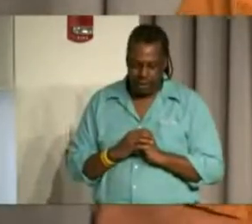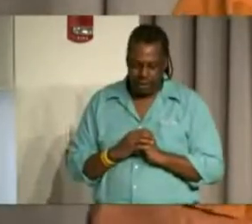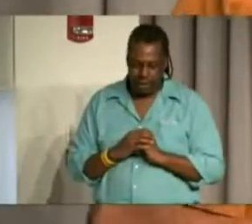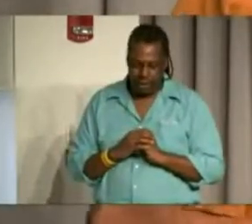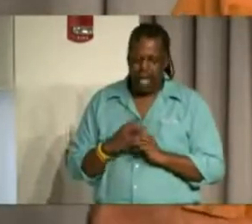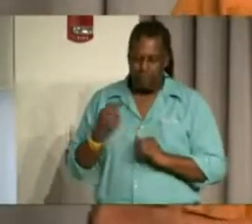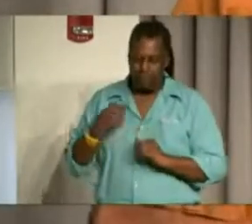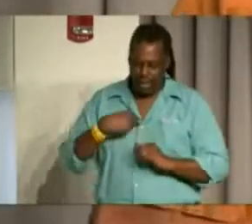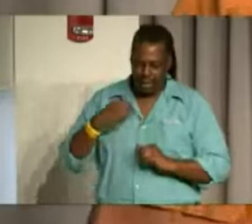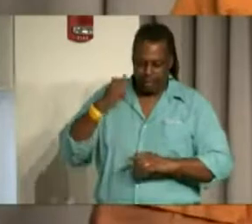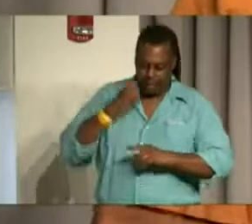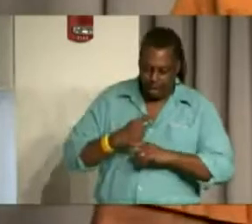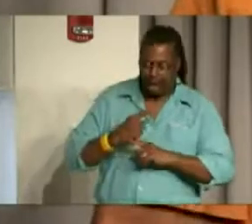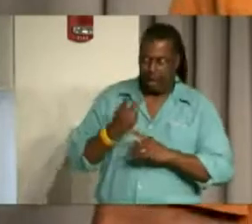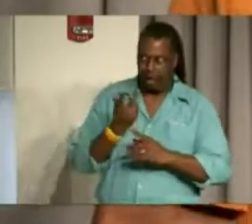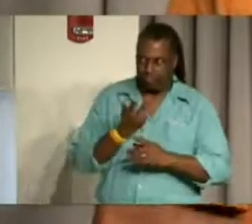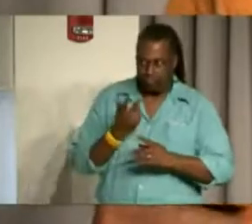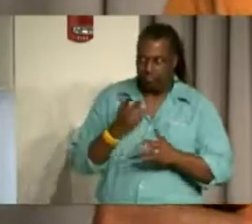there.